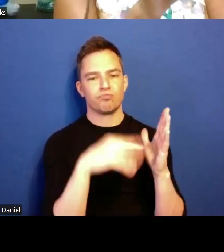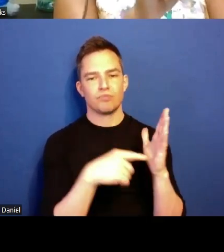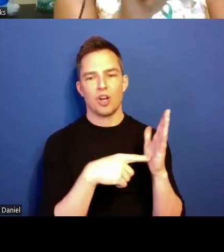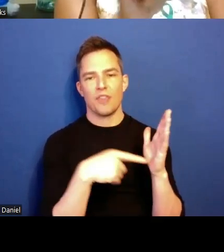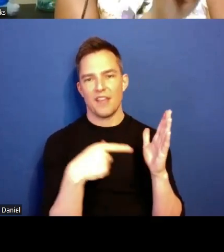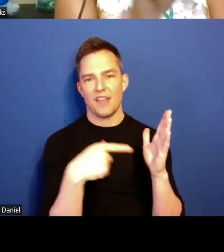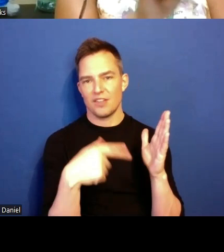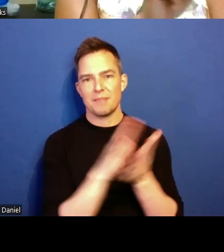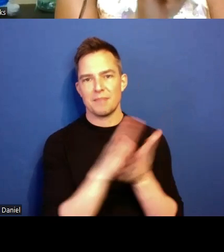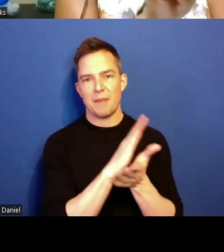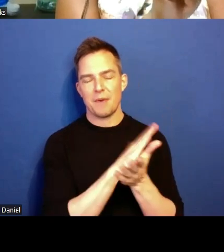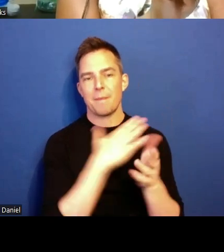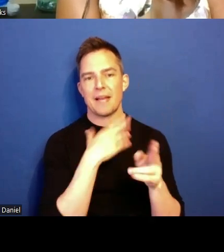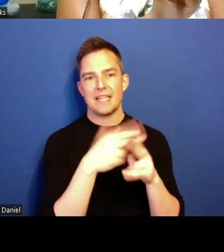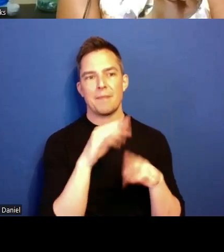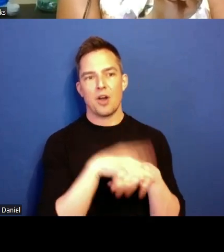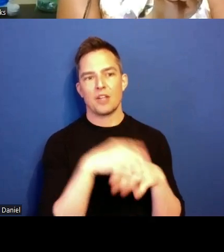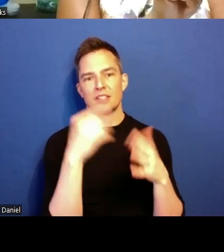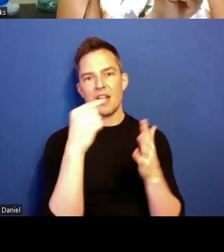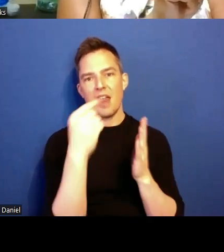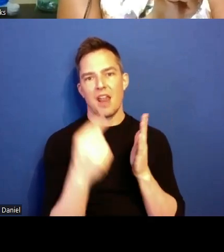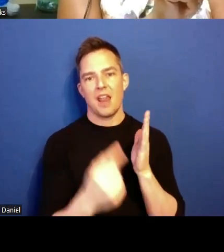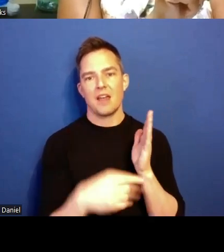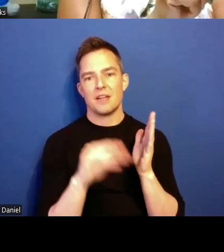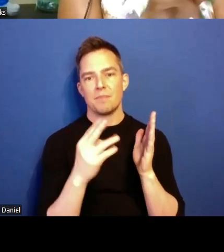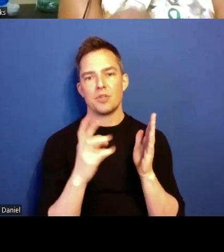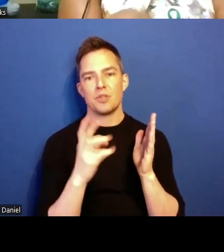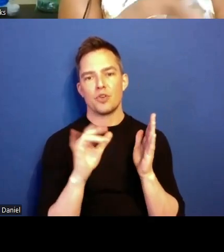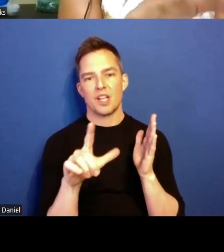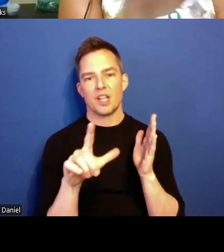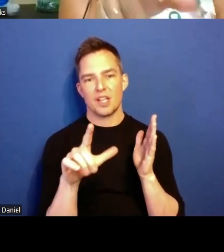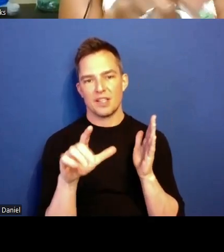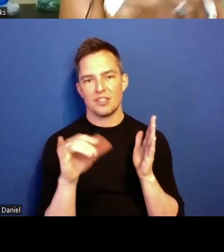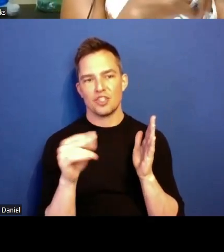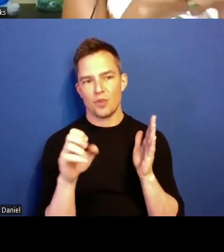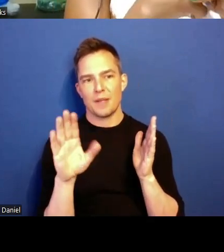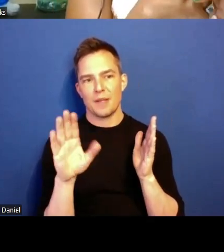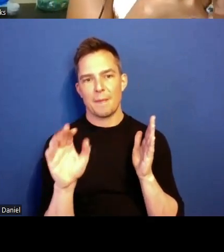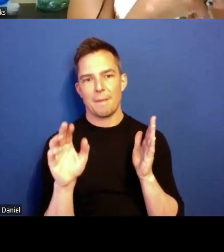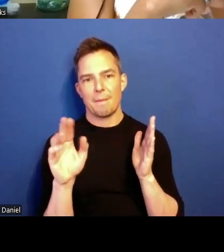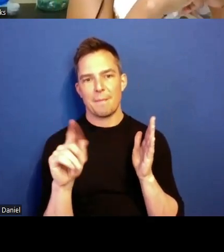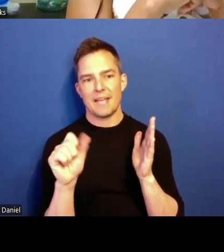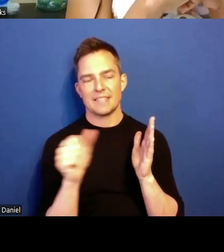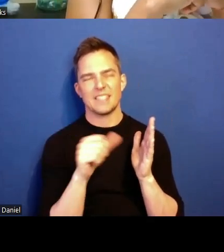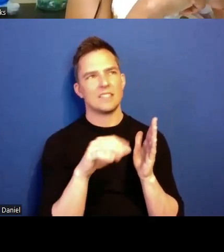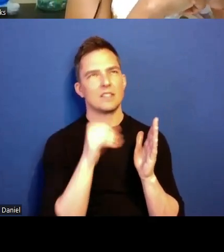is on my name on the what was it? It wasn't Zoom, it's that other platform.